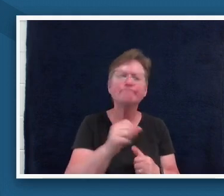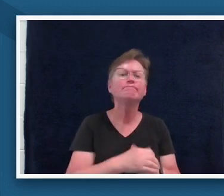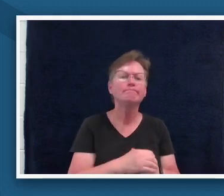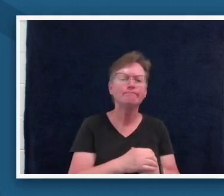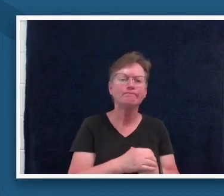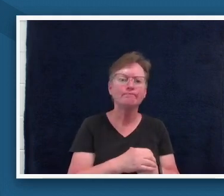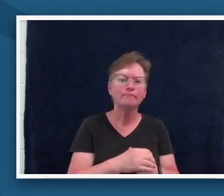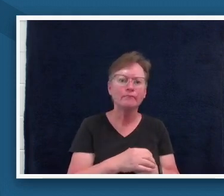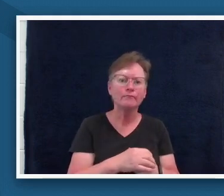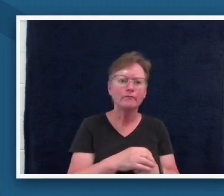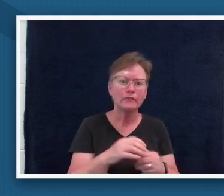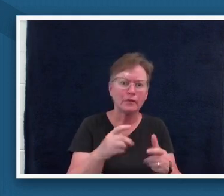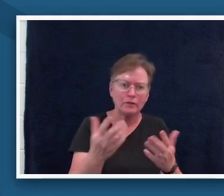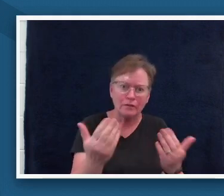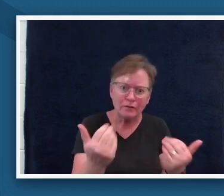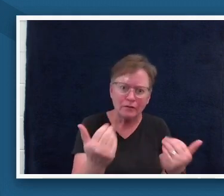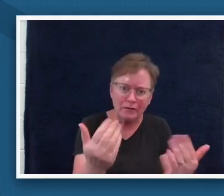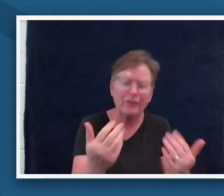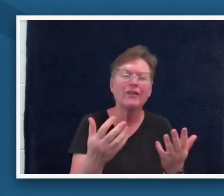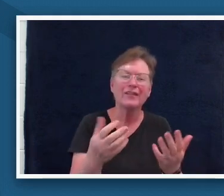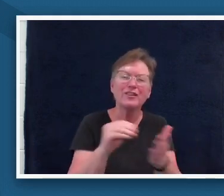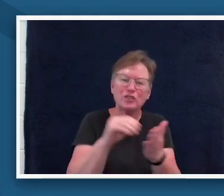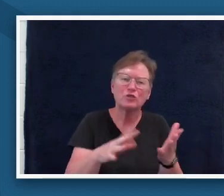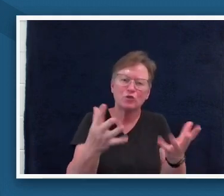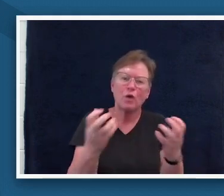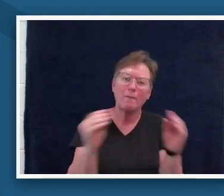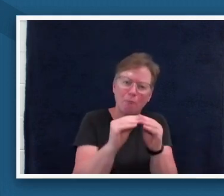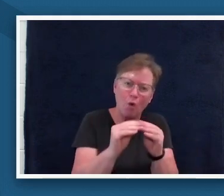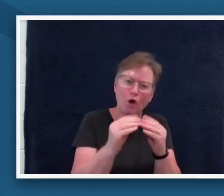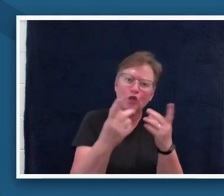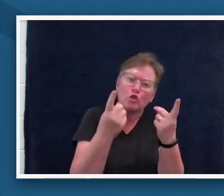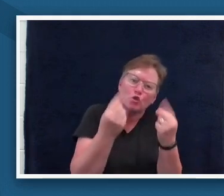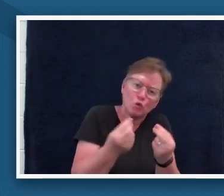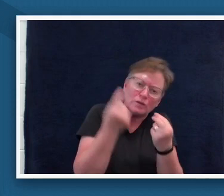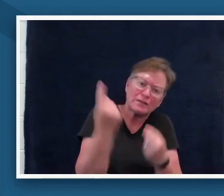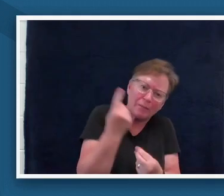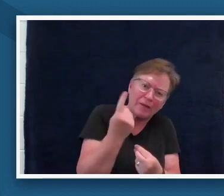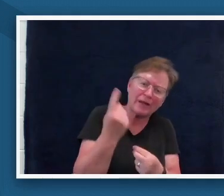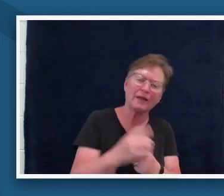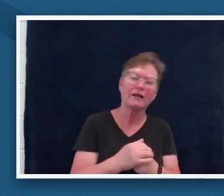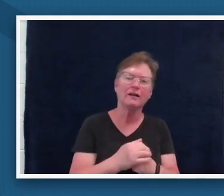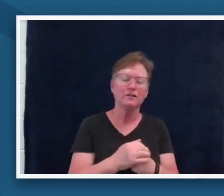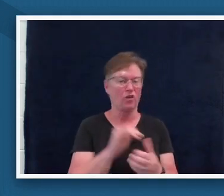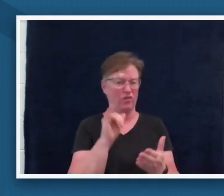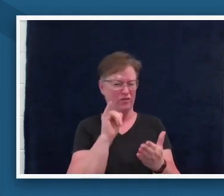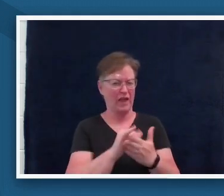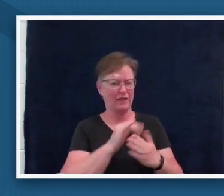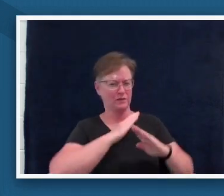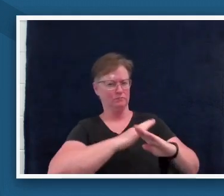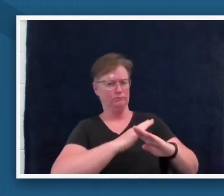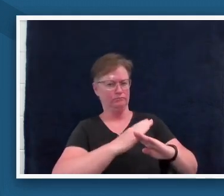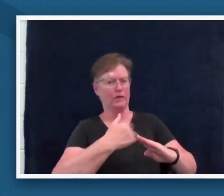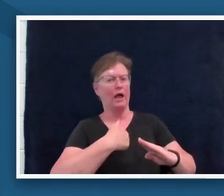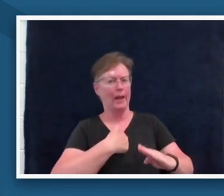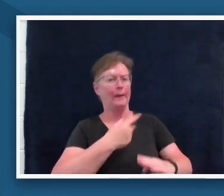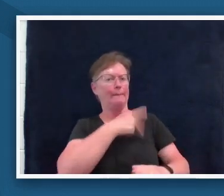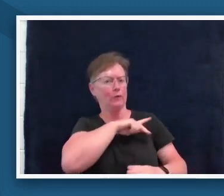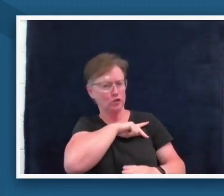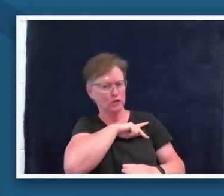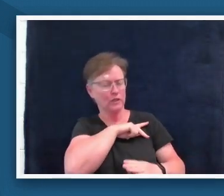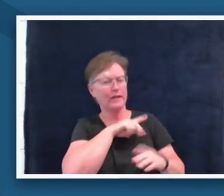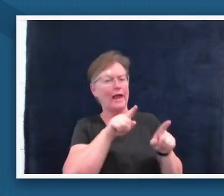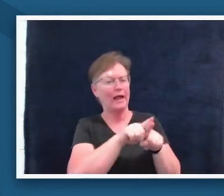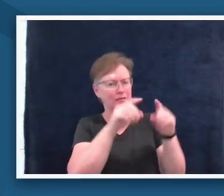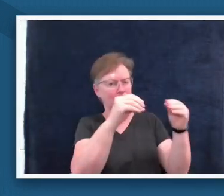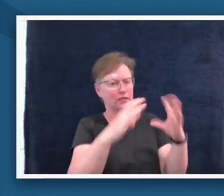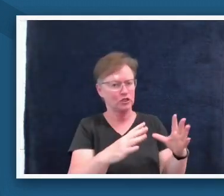with that. Exactly. And so that's one of those other hurdles I know that I personally, as an educator, want